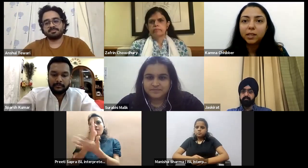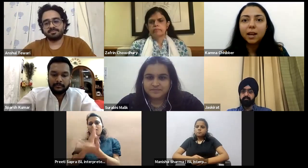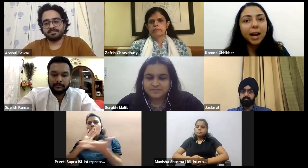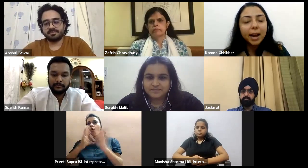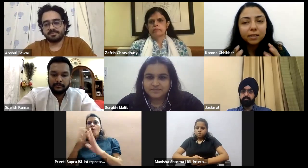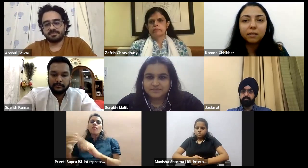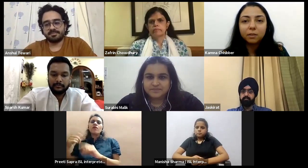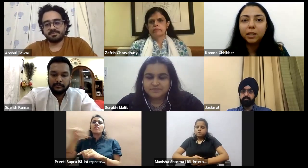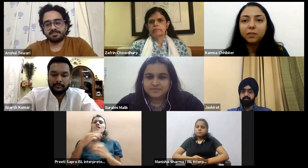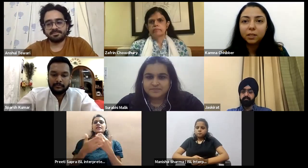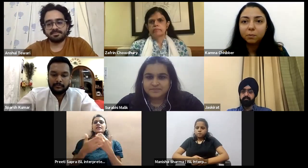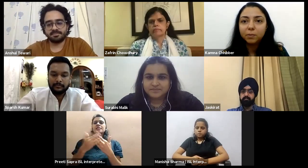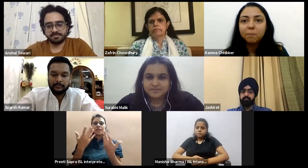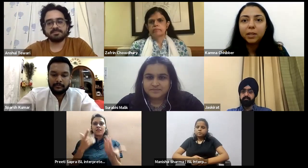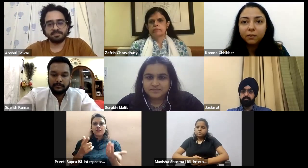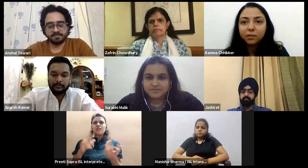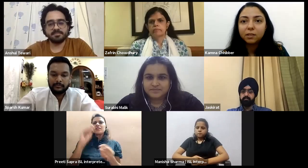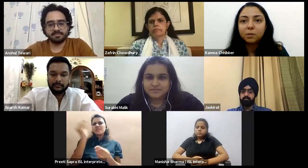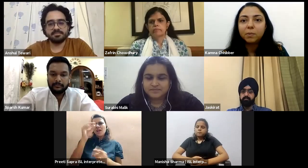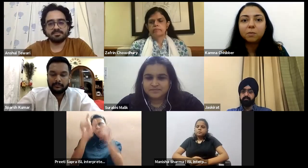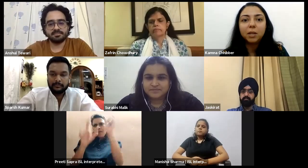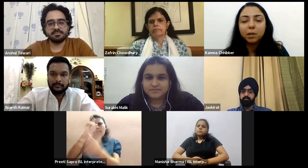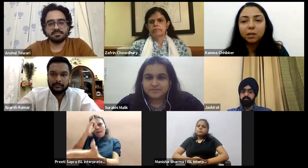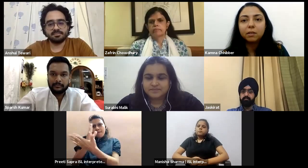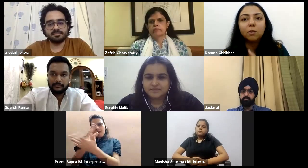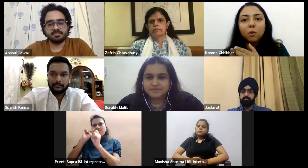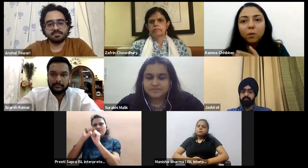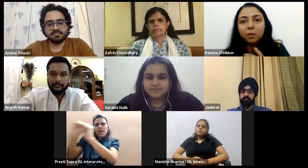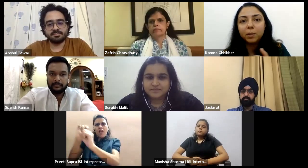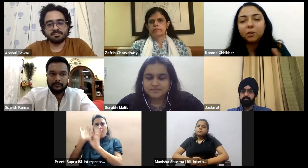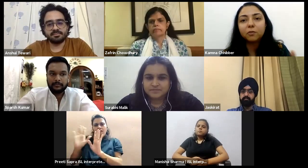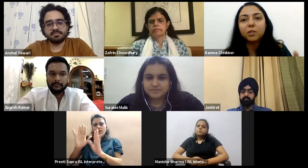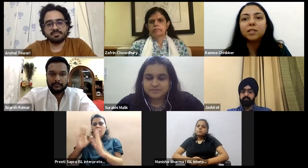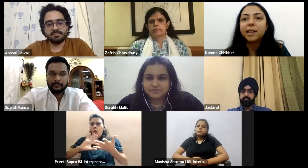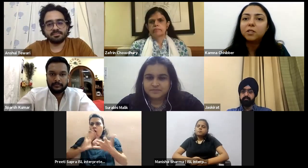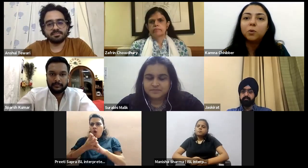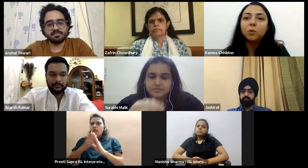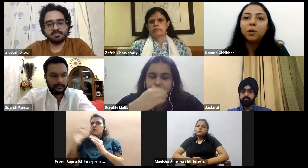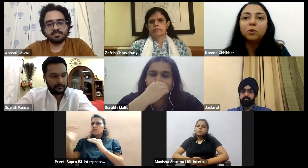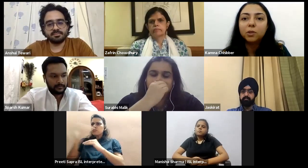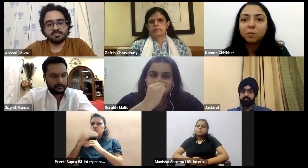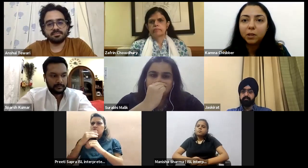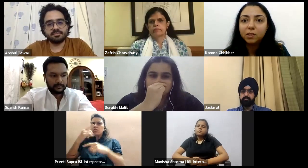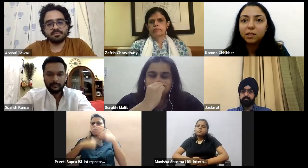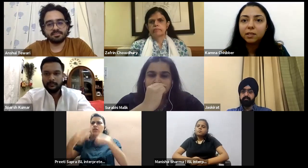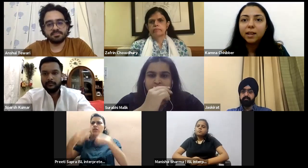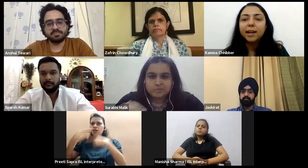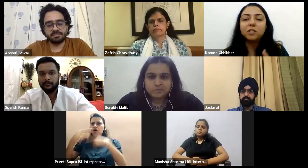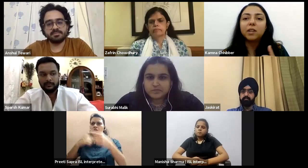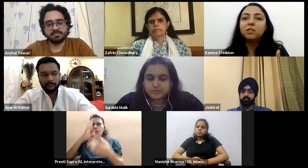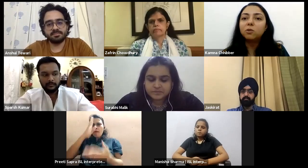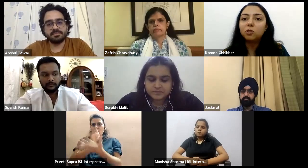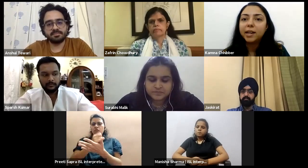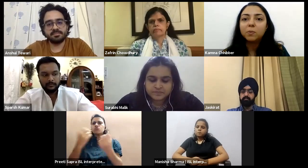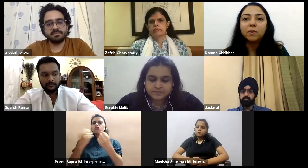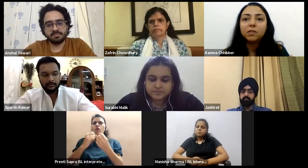individual has a certain belief system. That belief system is being built over a period of years as you're going through numerous experiences, as